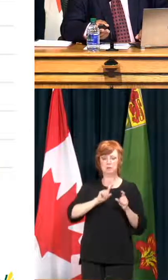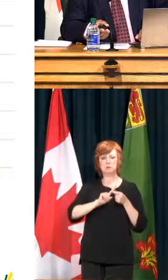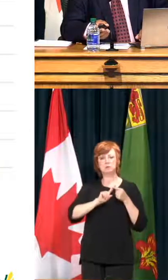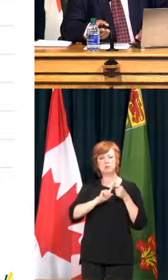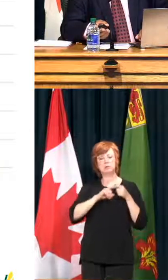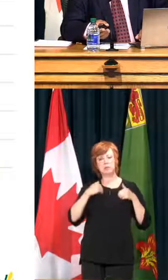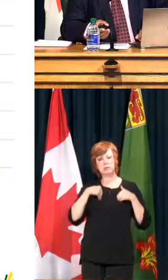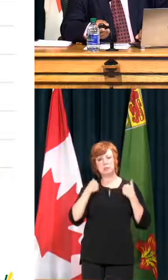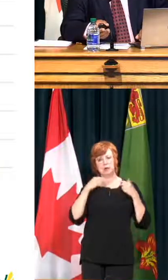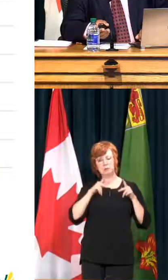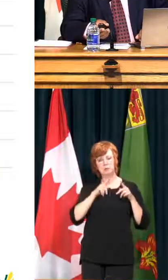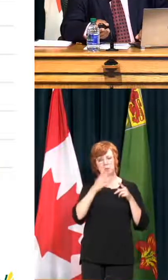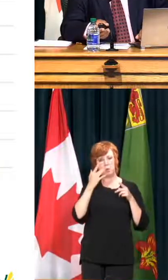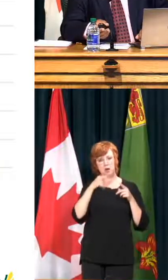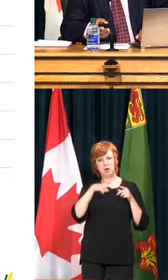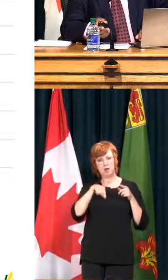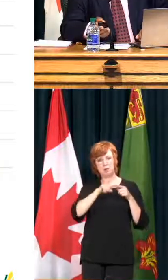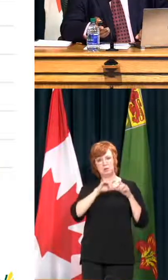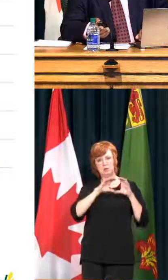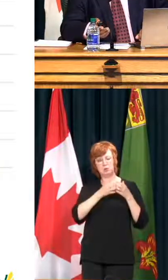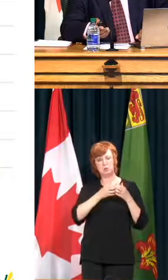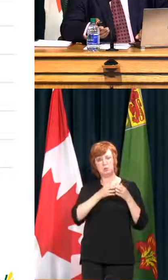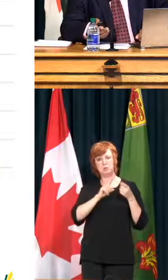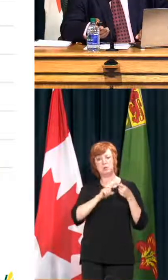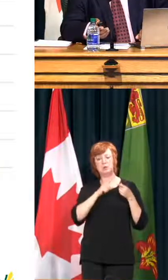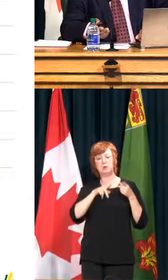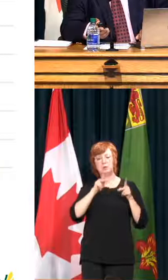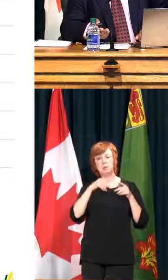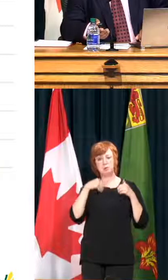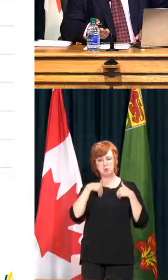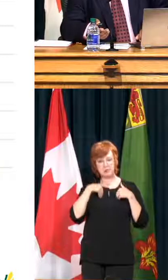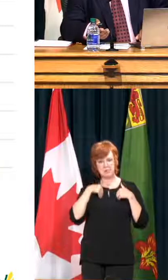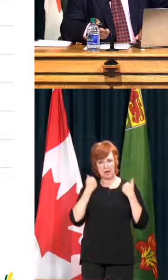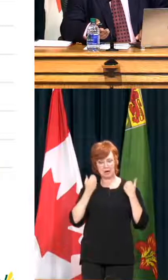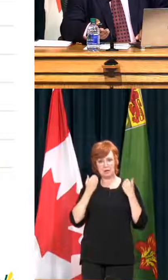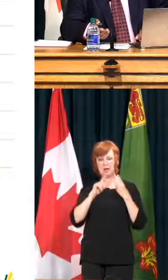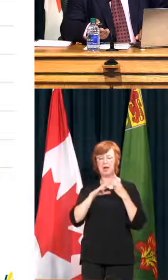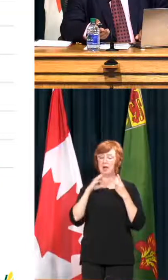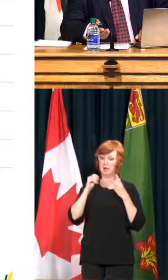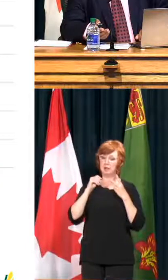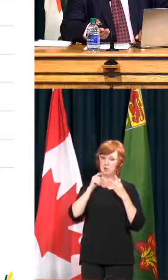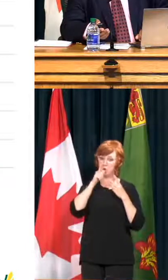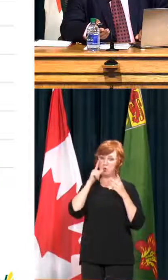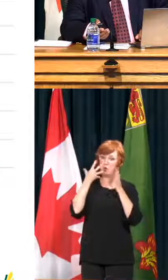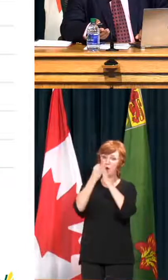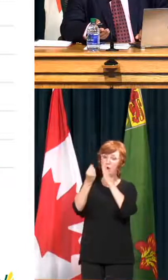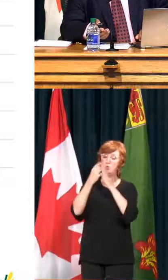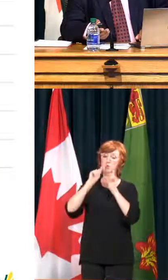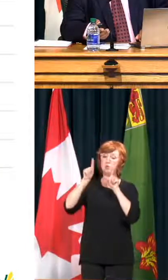we need to maintain those testing numbers across all age groups. And